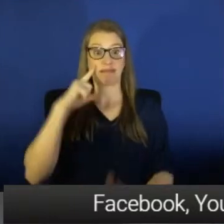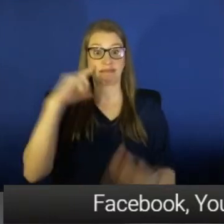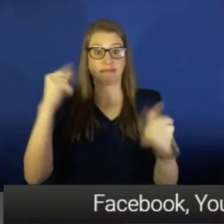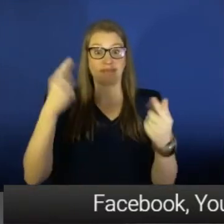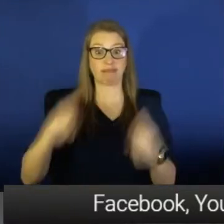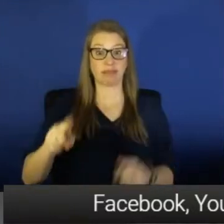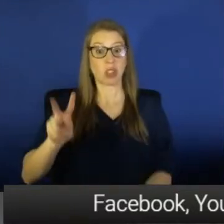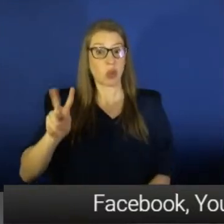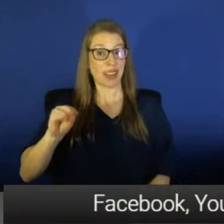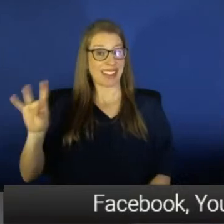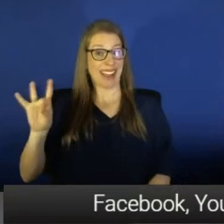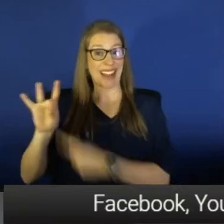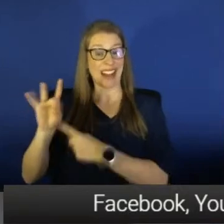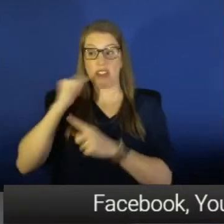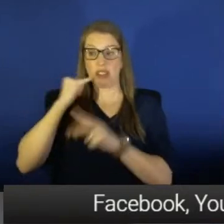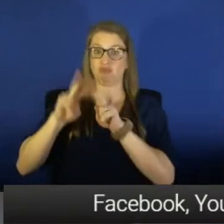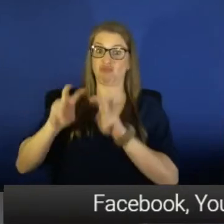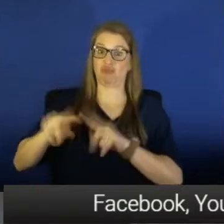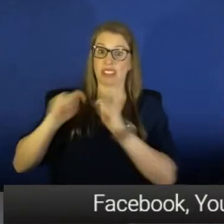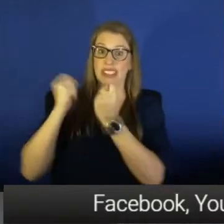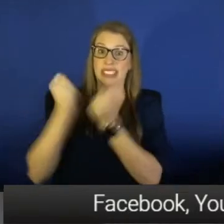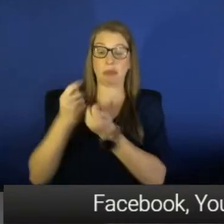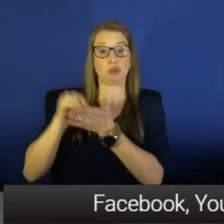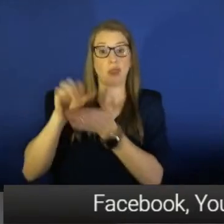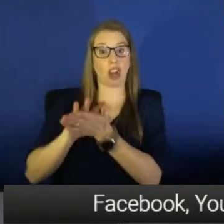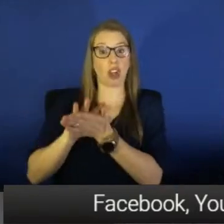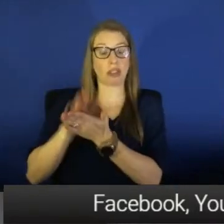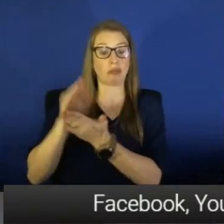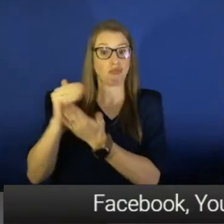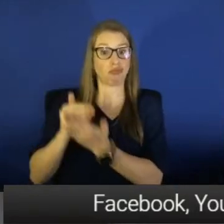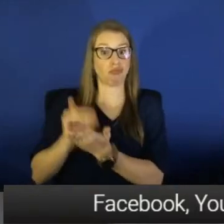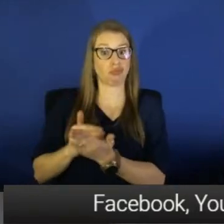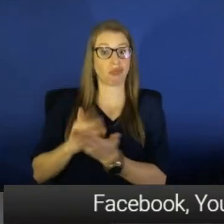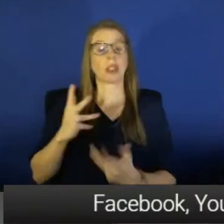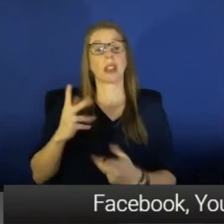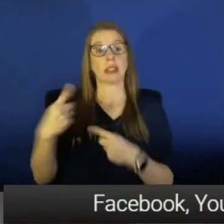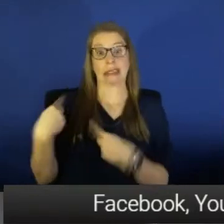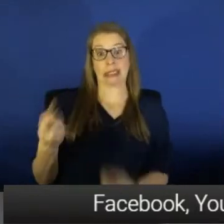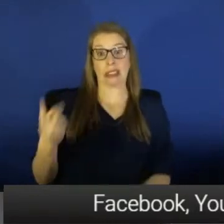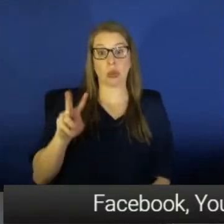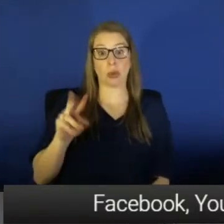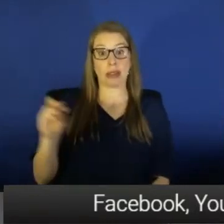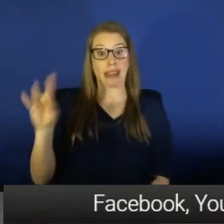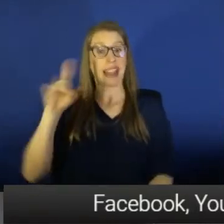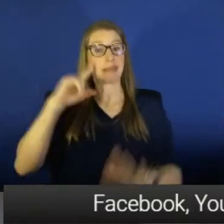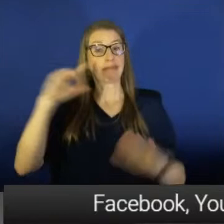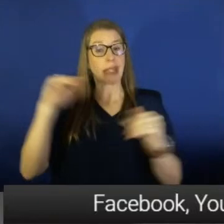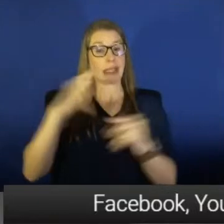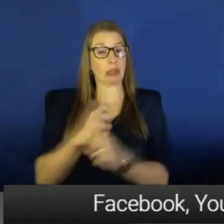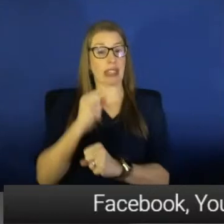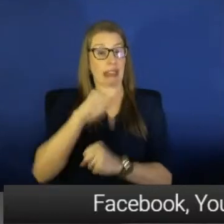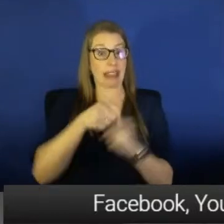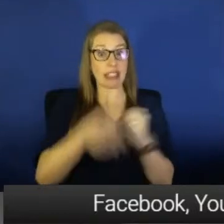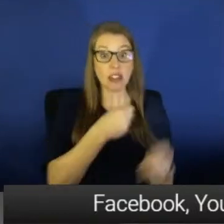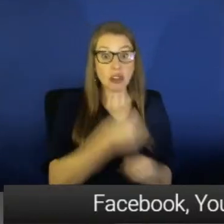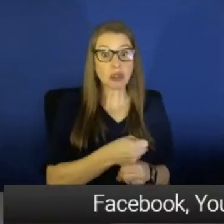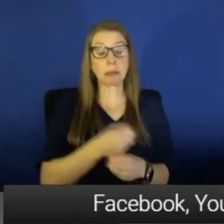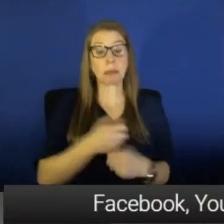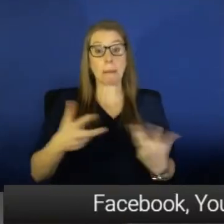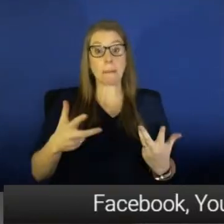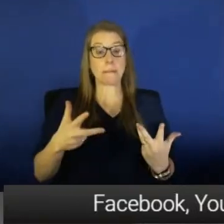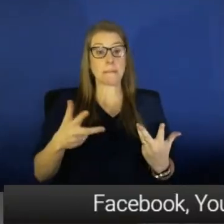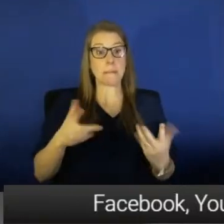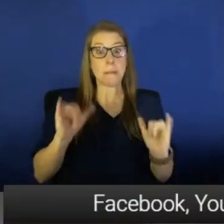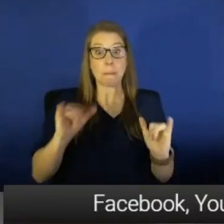If you just kind of looked at the teams and looked at the records, I think 2008 people expected to win. I think this year we were